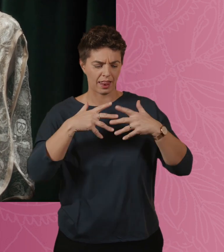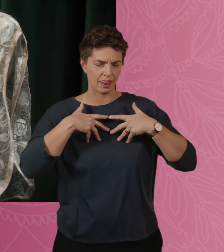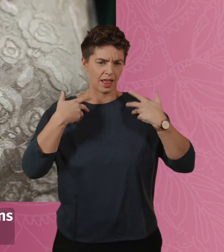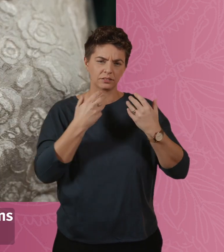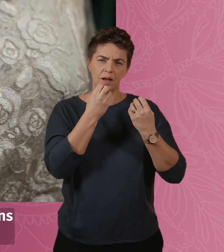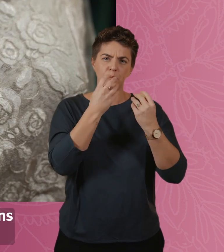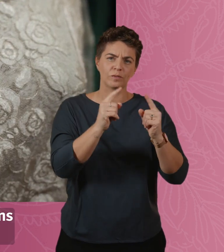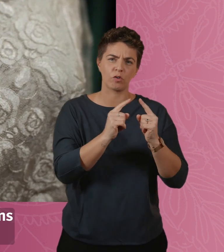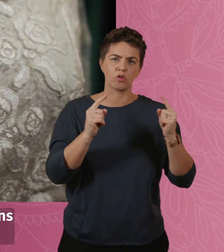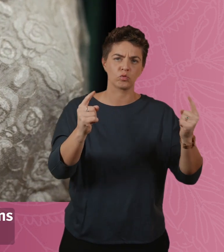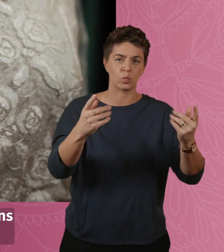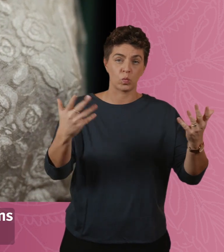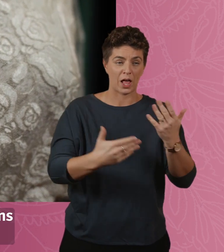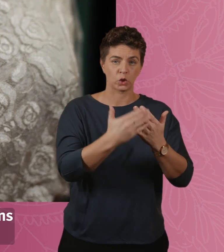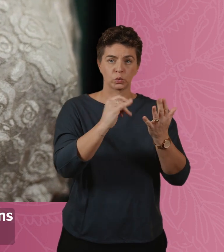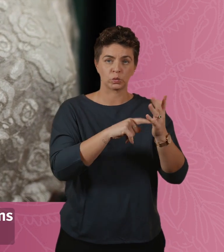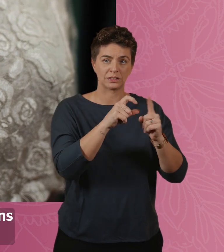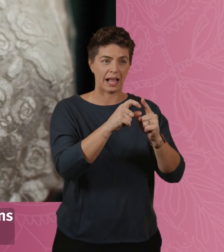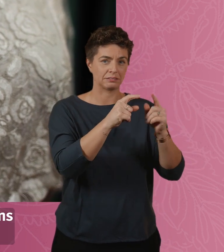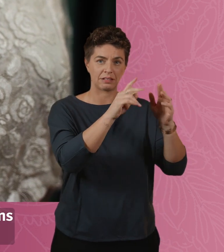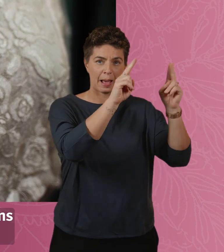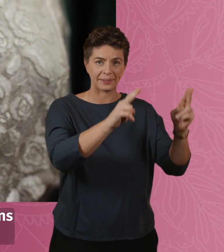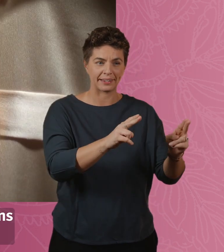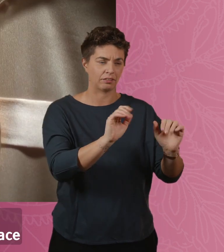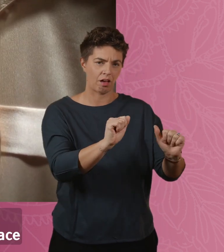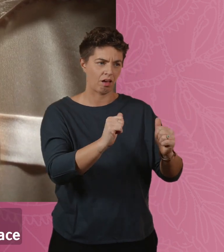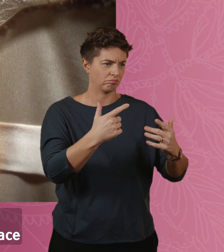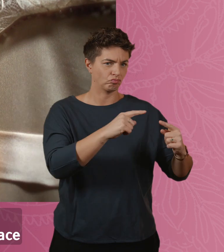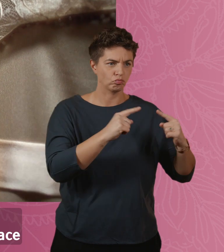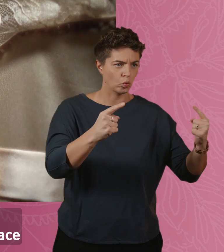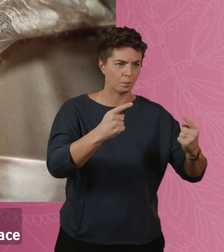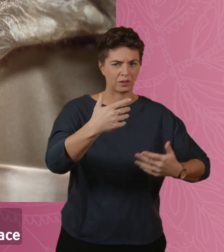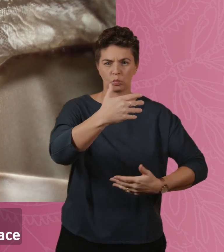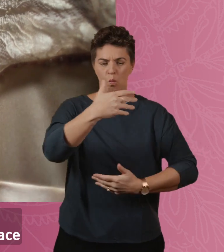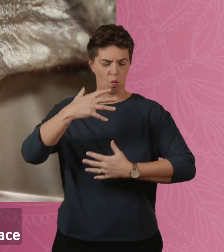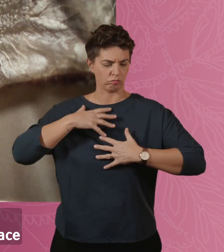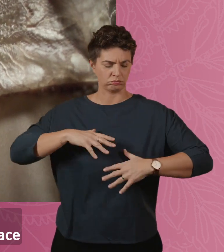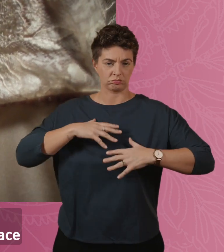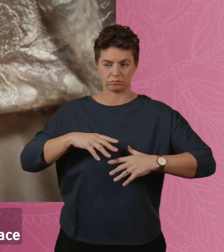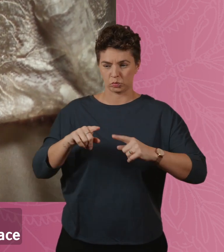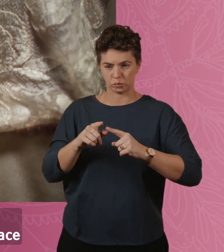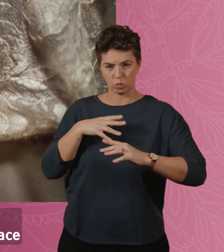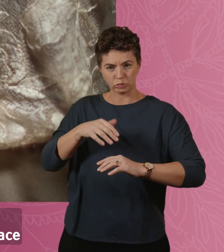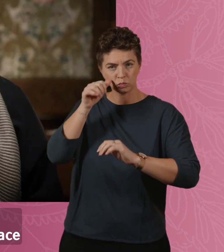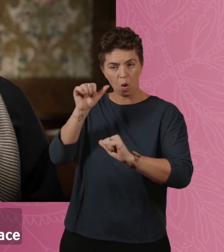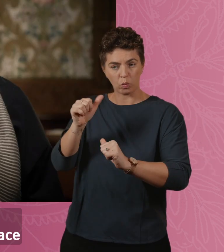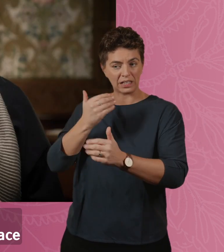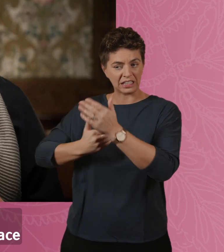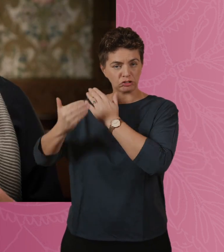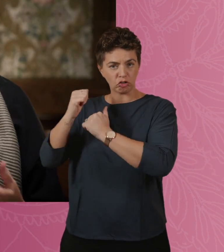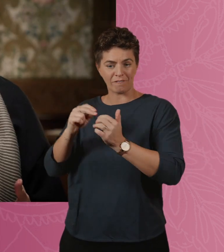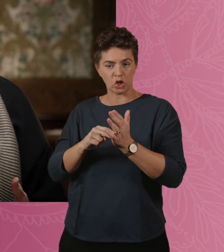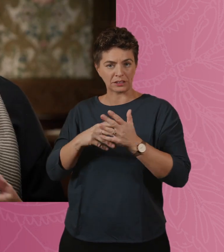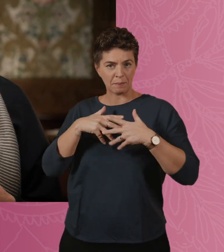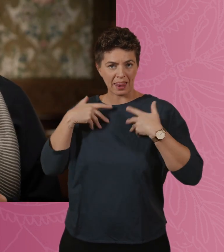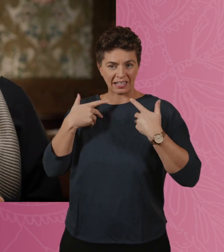room settings at Newstead Abbey, the kind of rooms where it would have been worn, also to highlight some of the less well-known histories of Nottingham